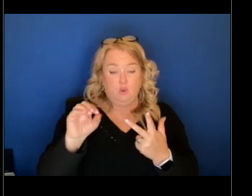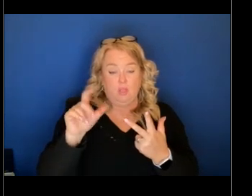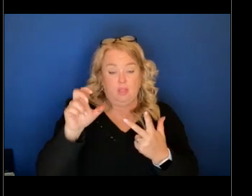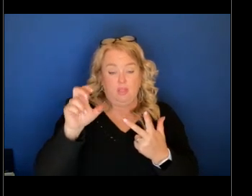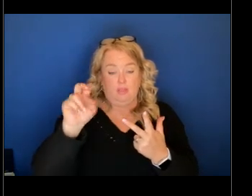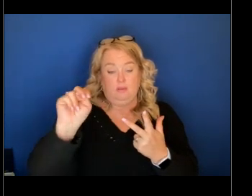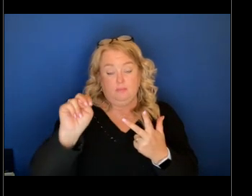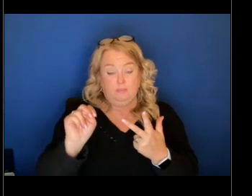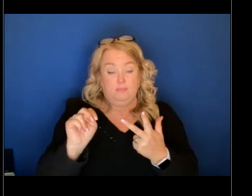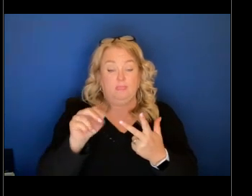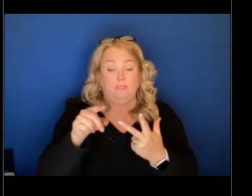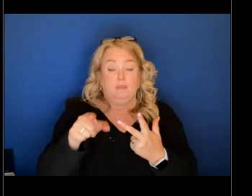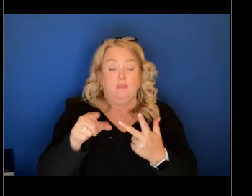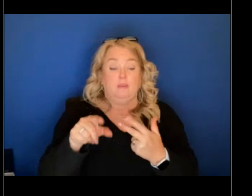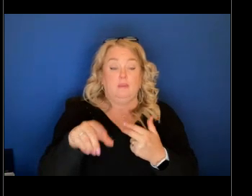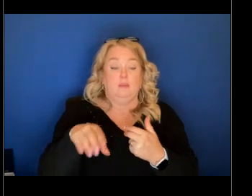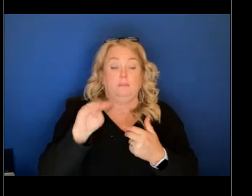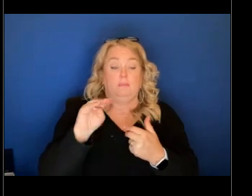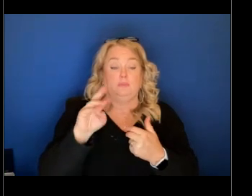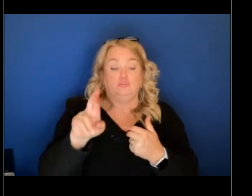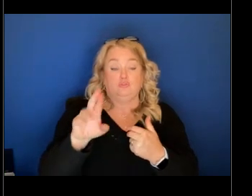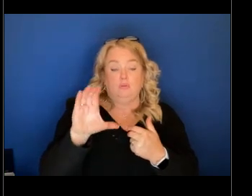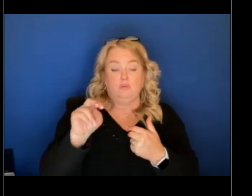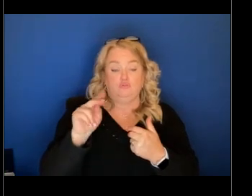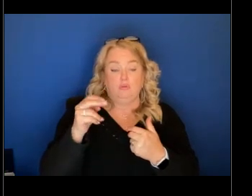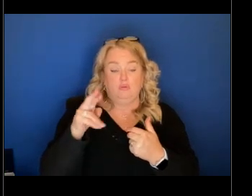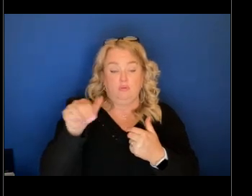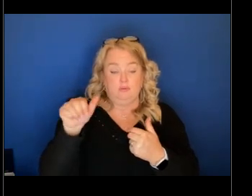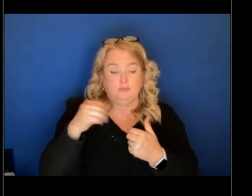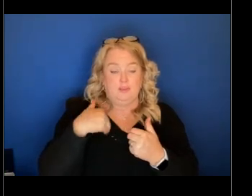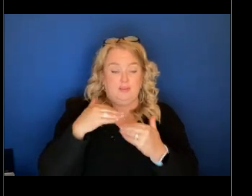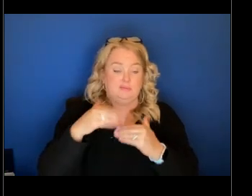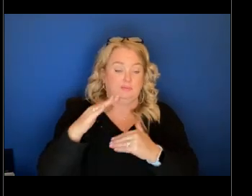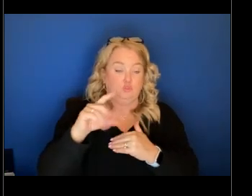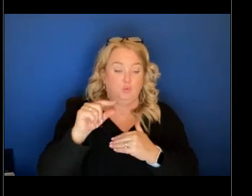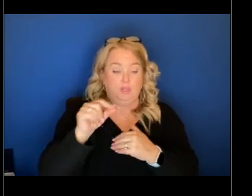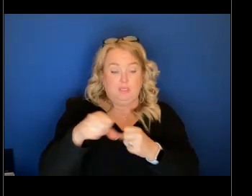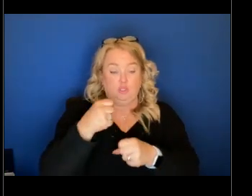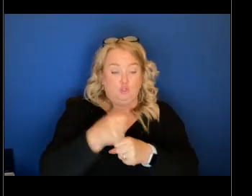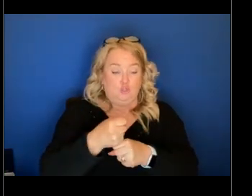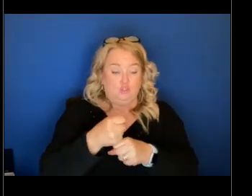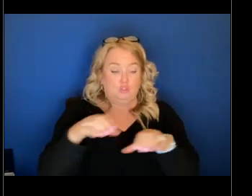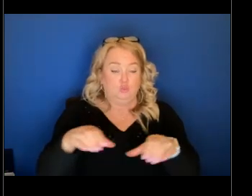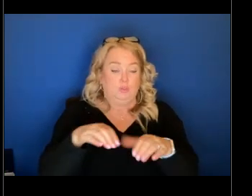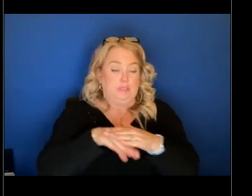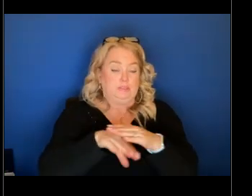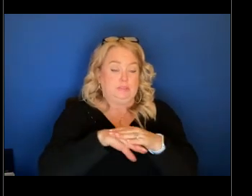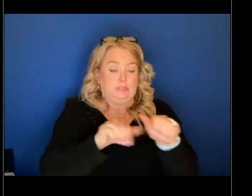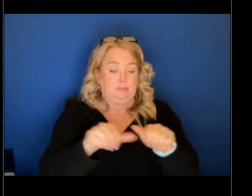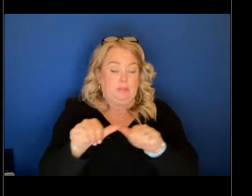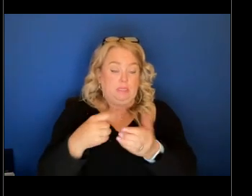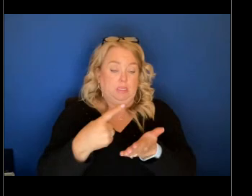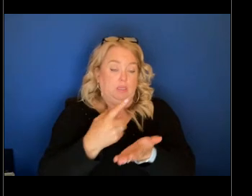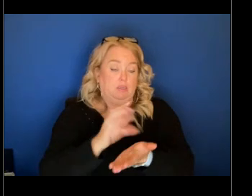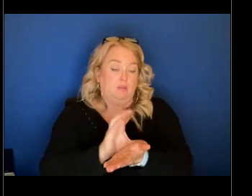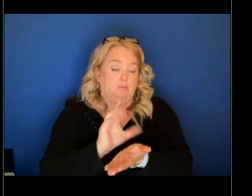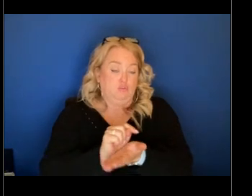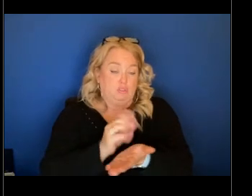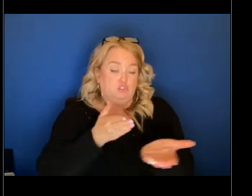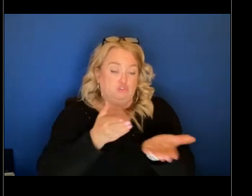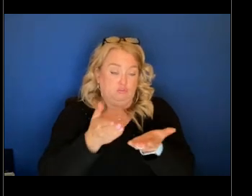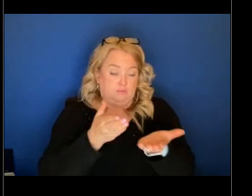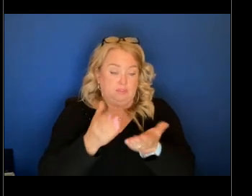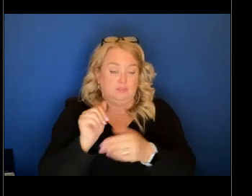Contreras has 20 years of experience performing accessibility consulting services, Americans with Disability Act